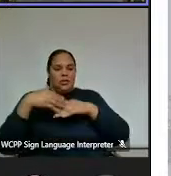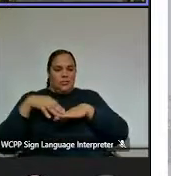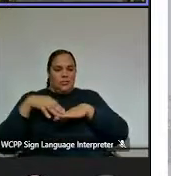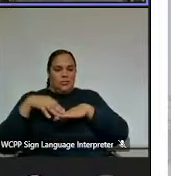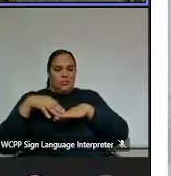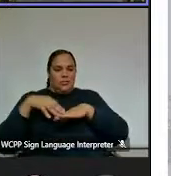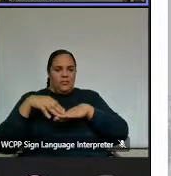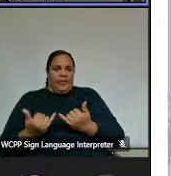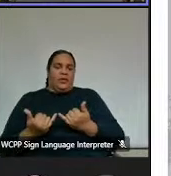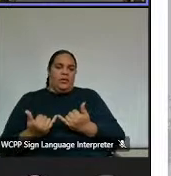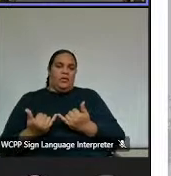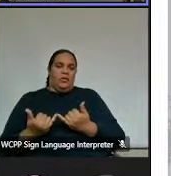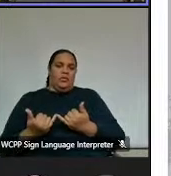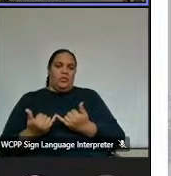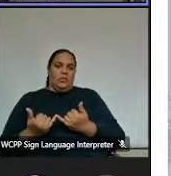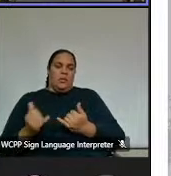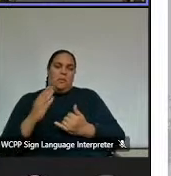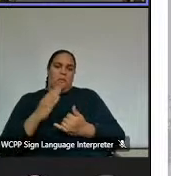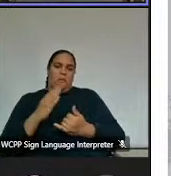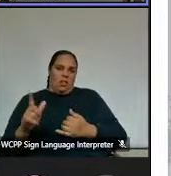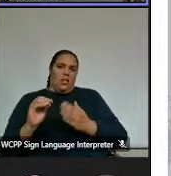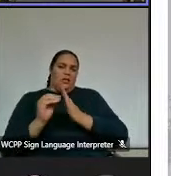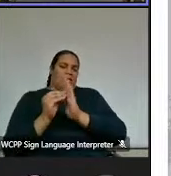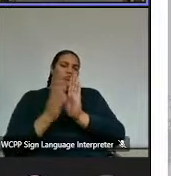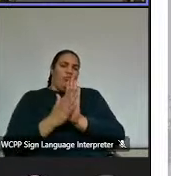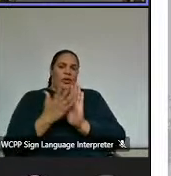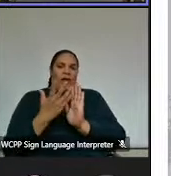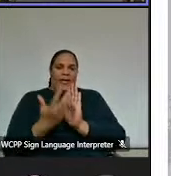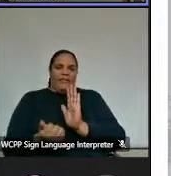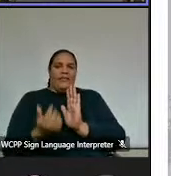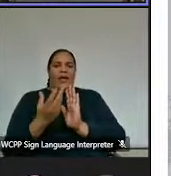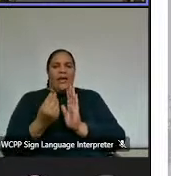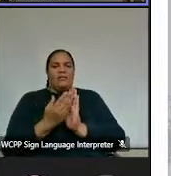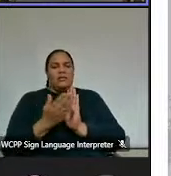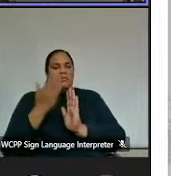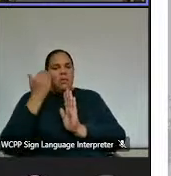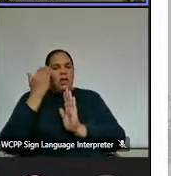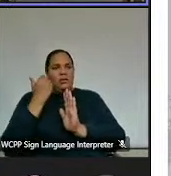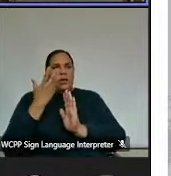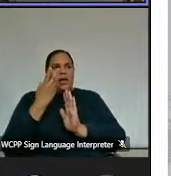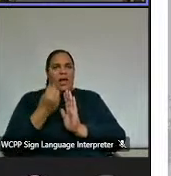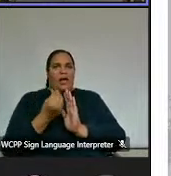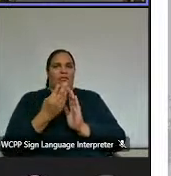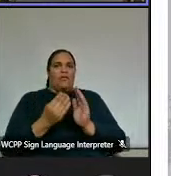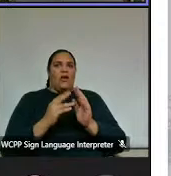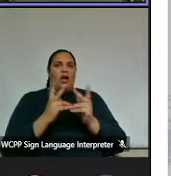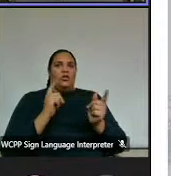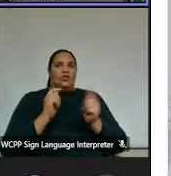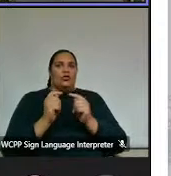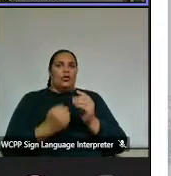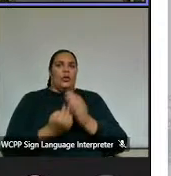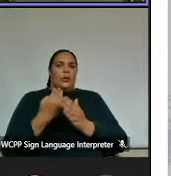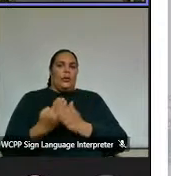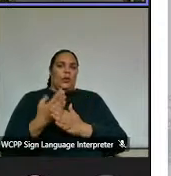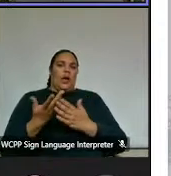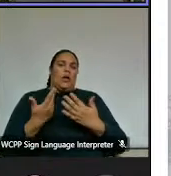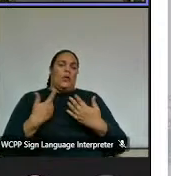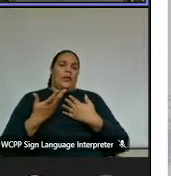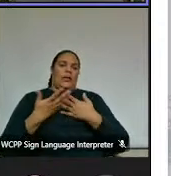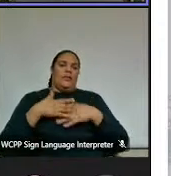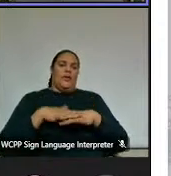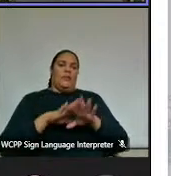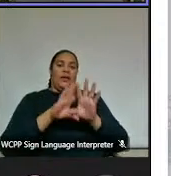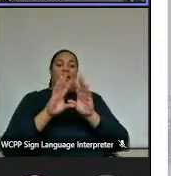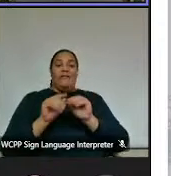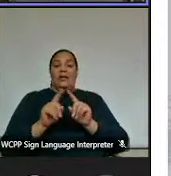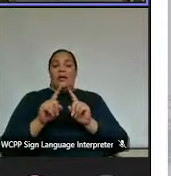current bill, and there's some aspects of modernizing the way we implement them,